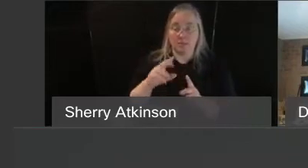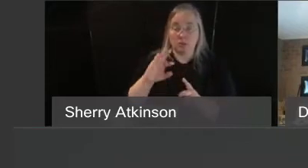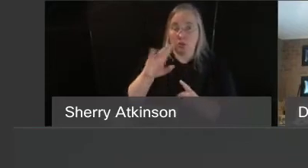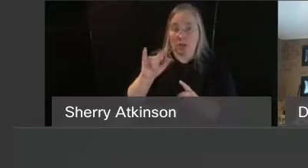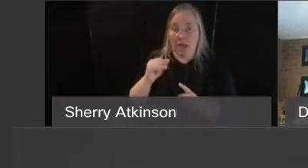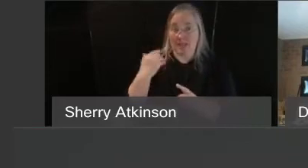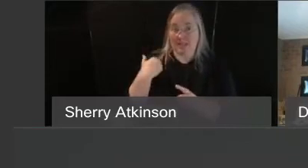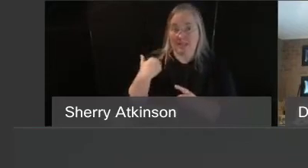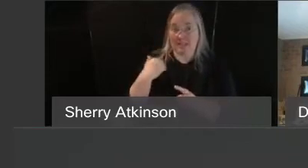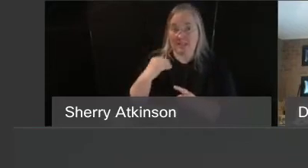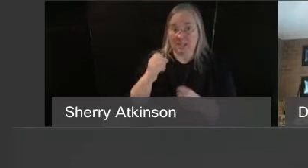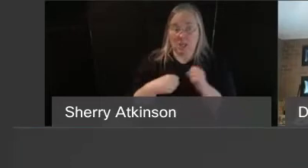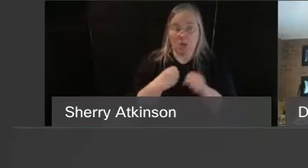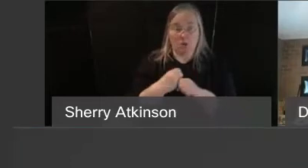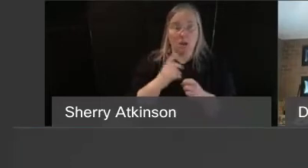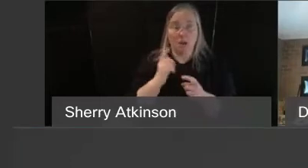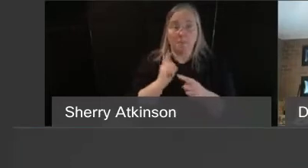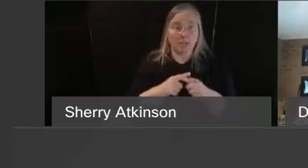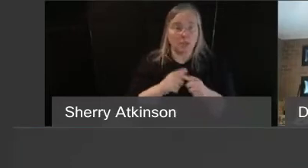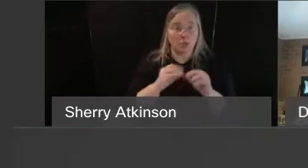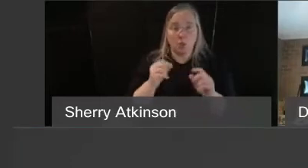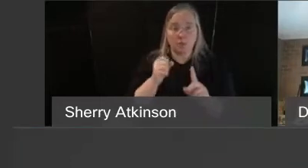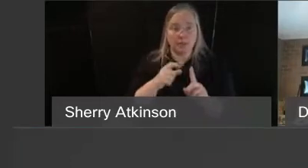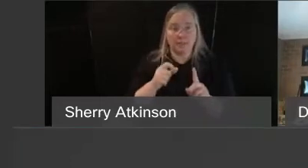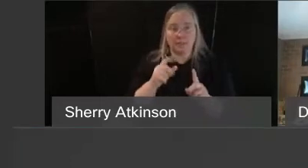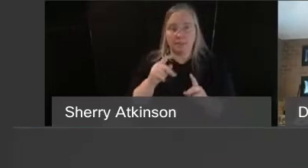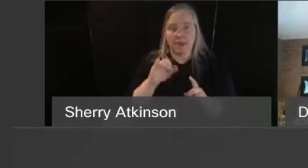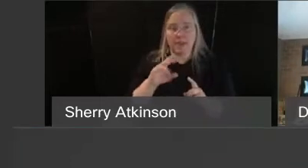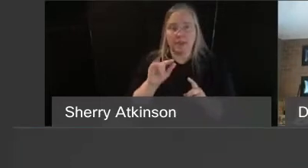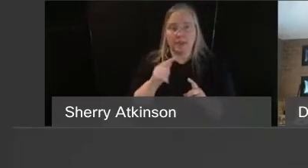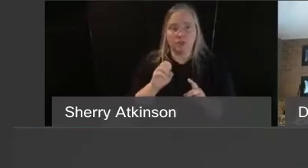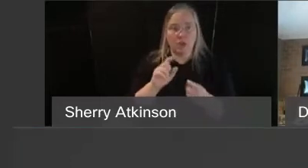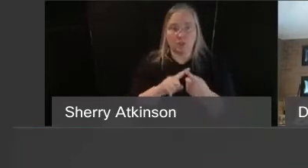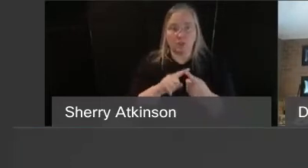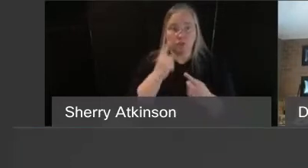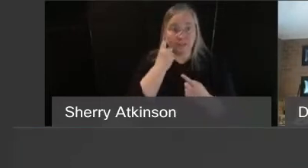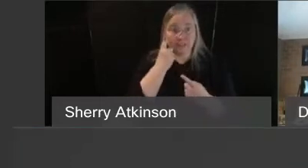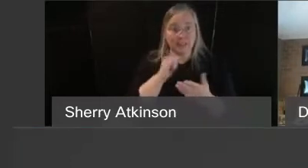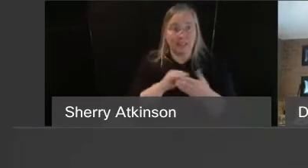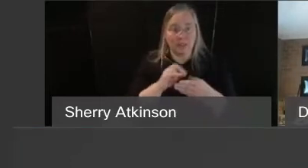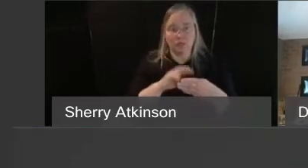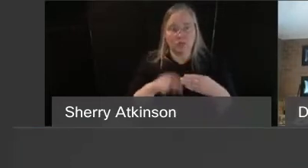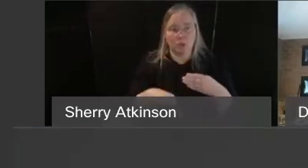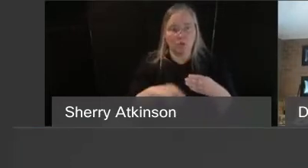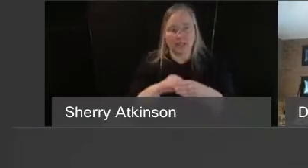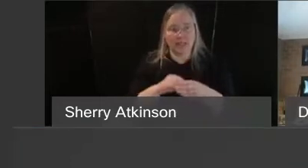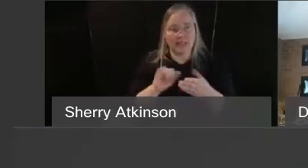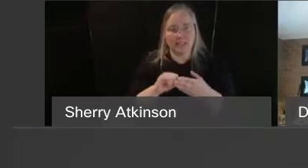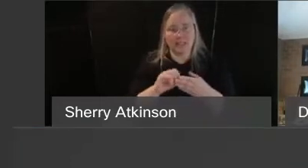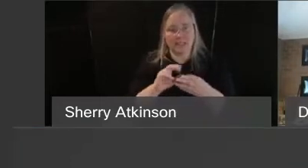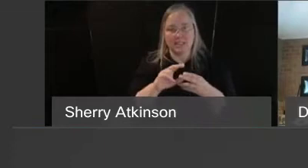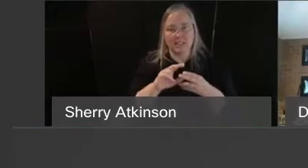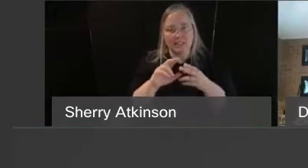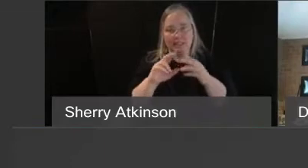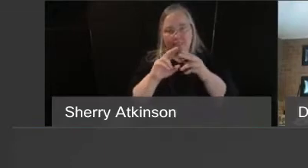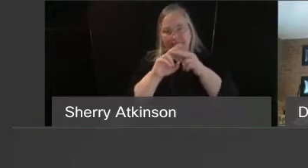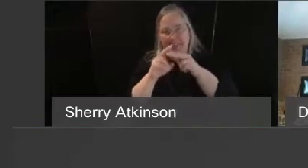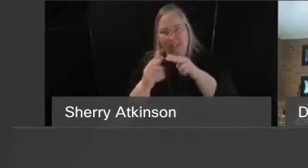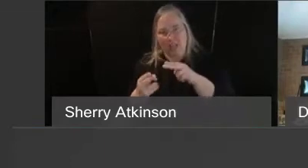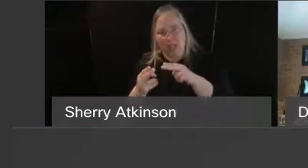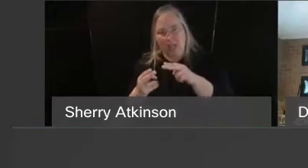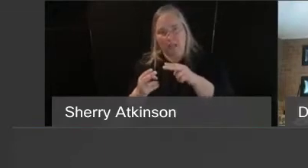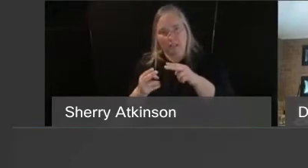as no stimulus package until recently. That has resulted in this decline in the